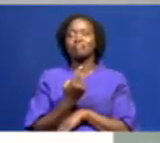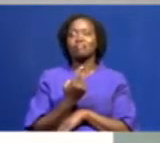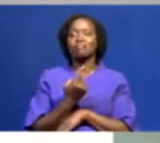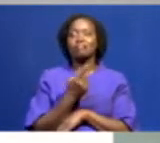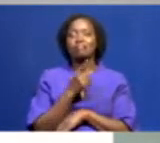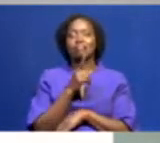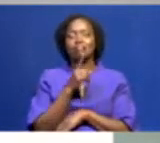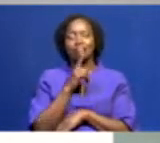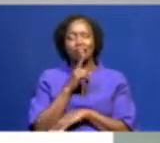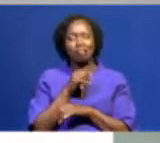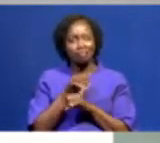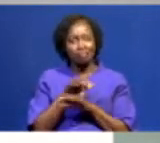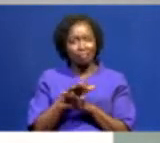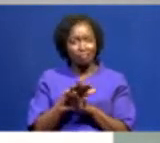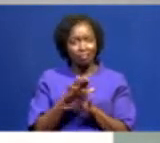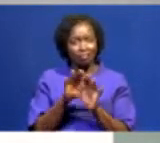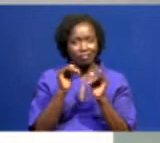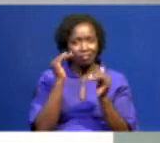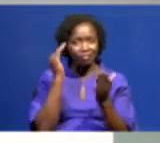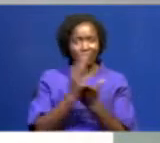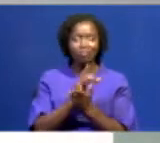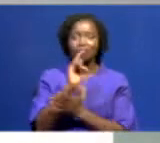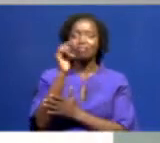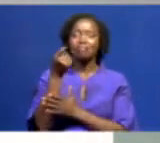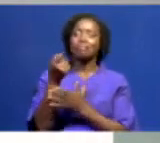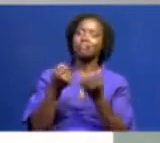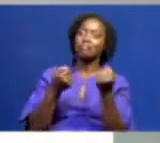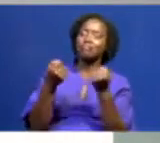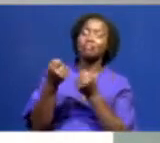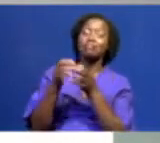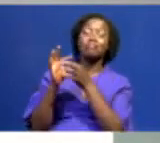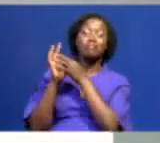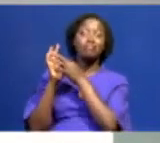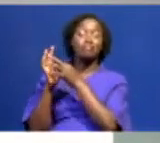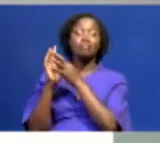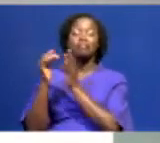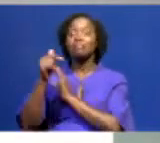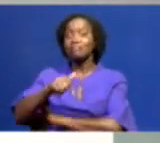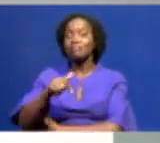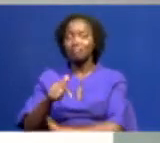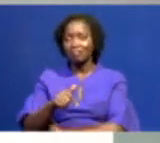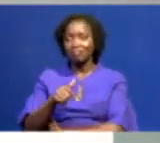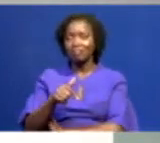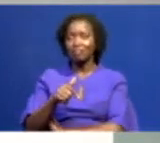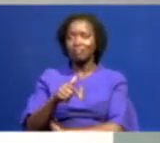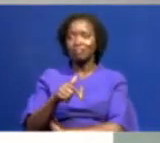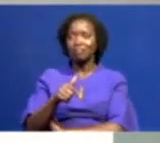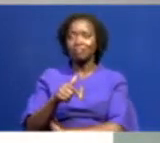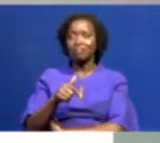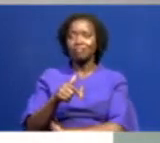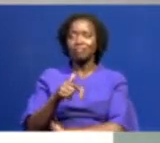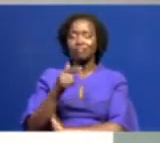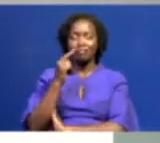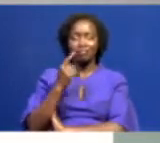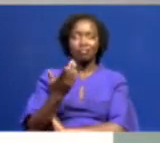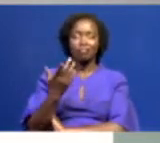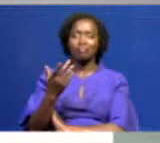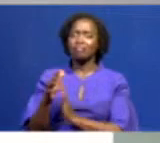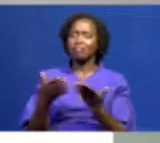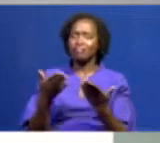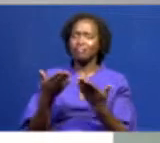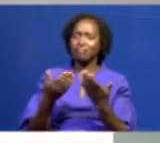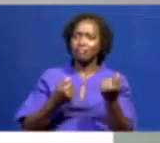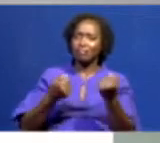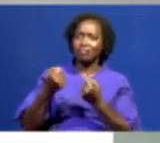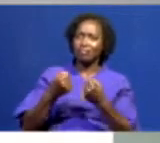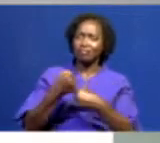silently cementing a new truth in Kenyan motoring culture. Today on Tech One, we'll look at how vehicle